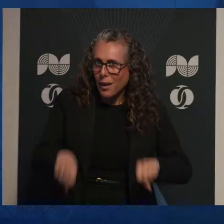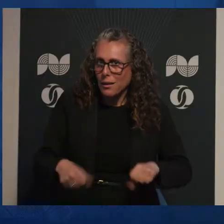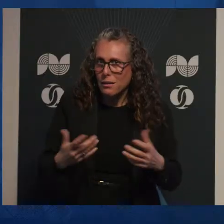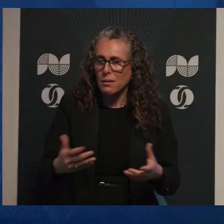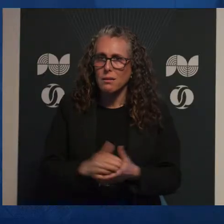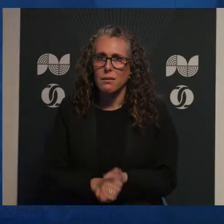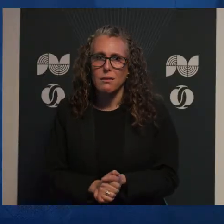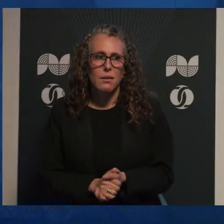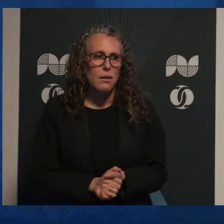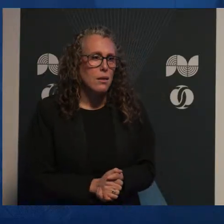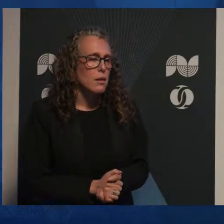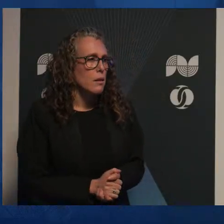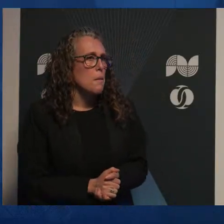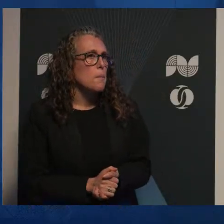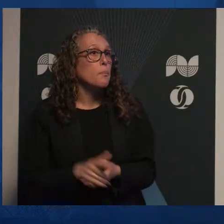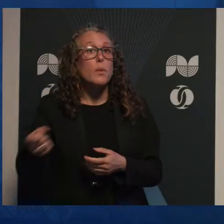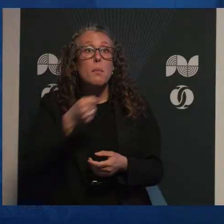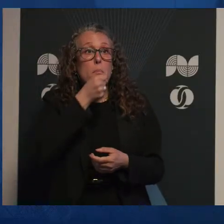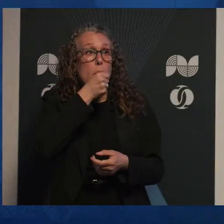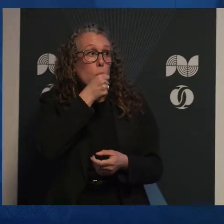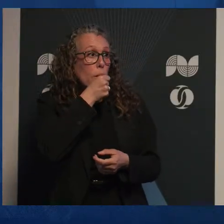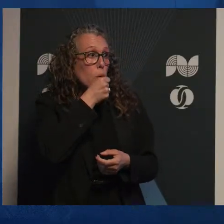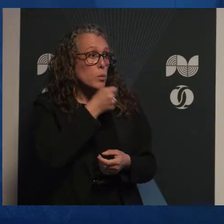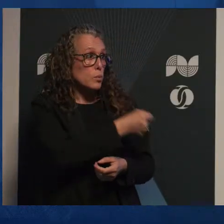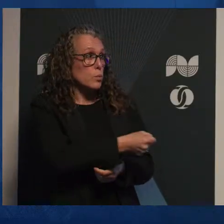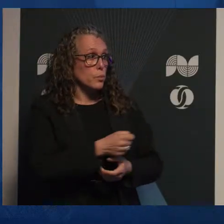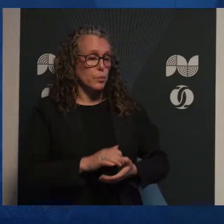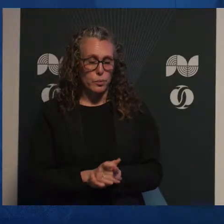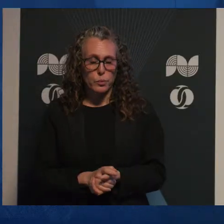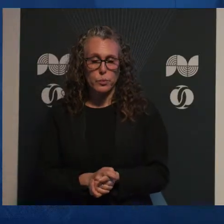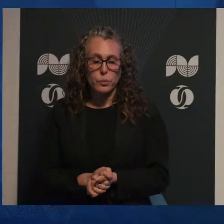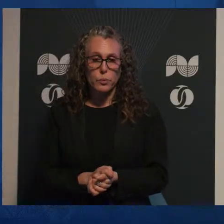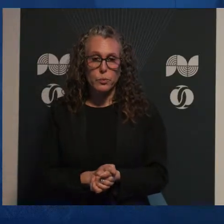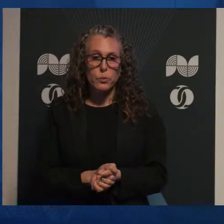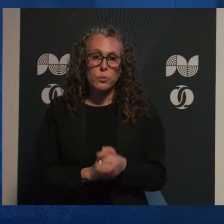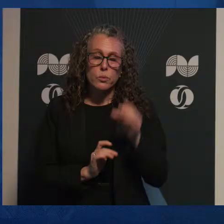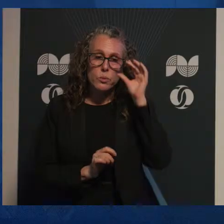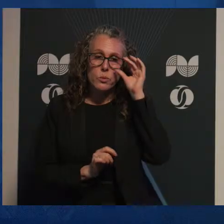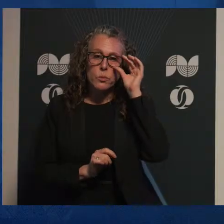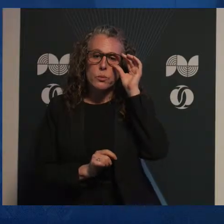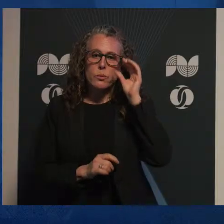Do we have a mic? Down here, please.